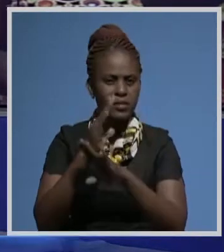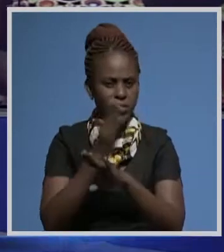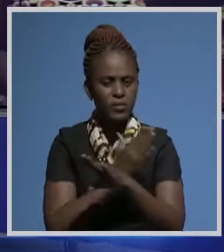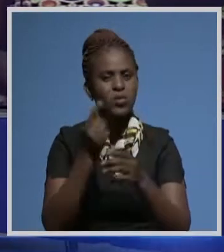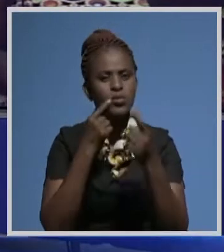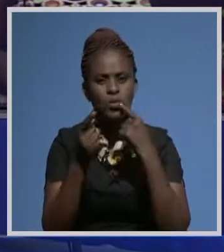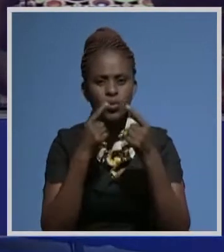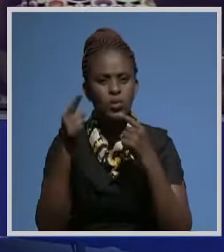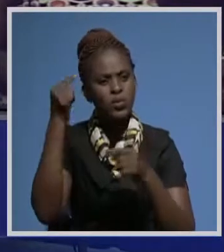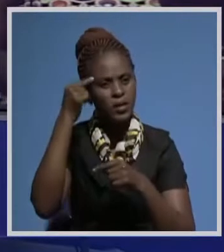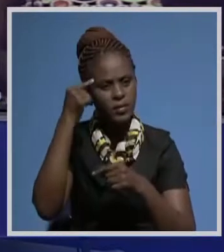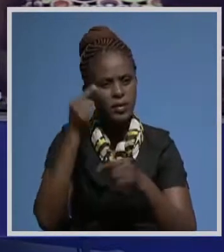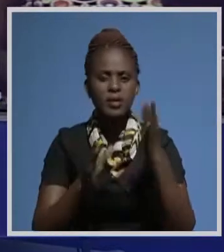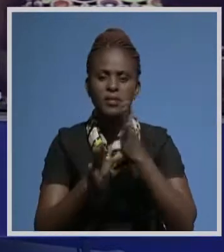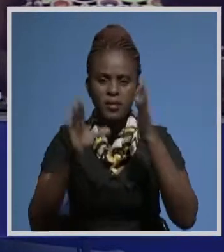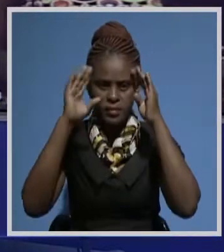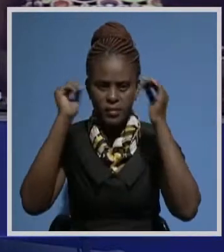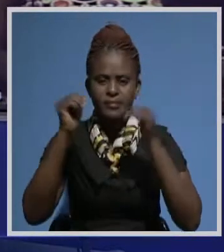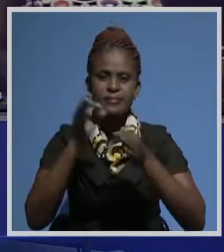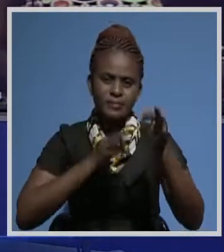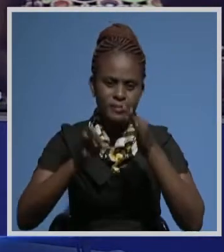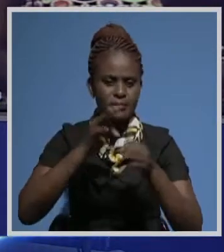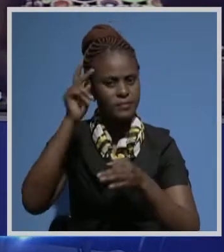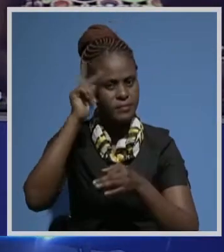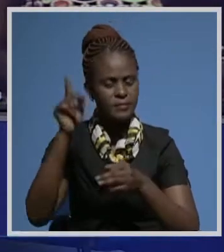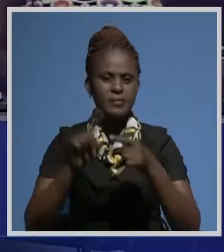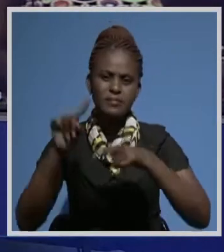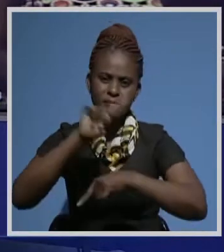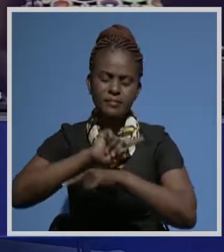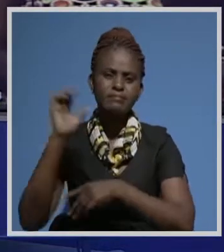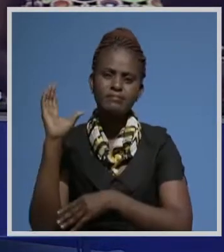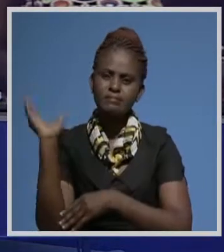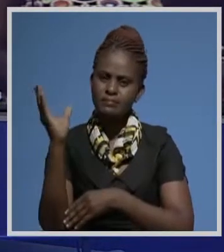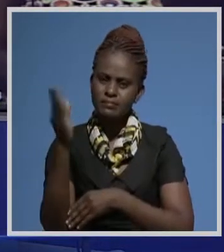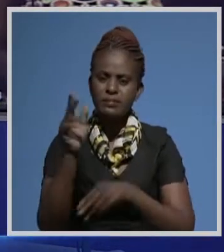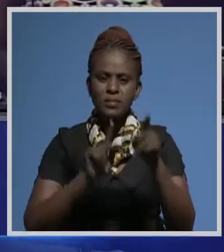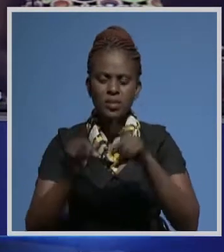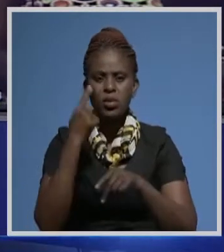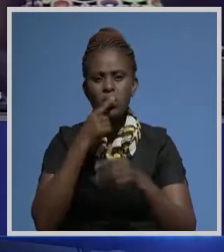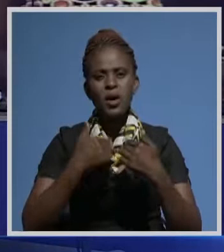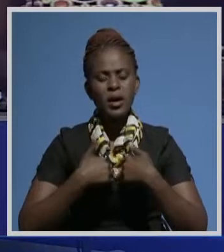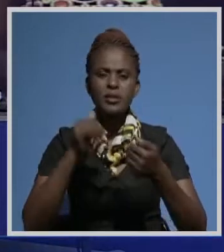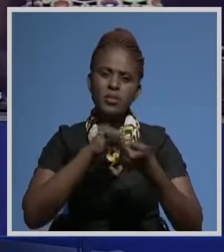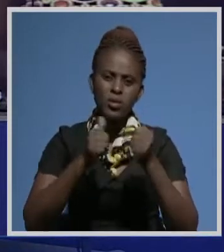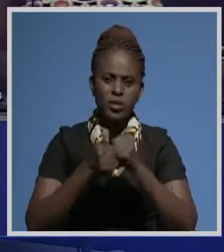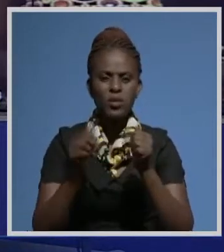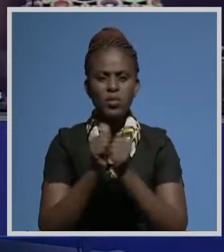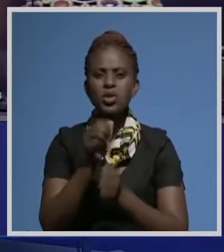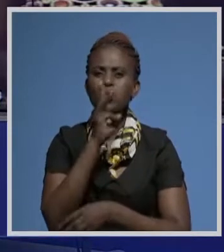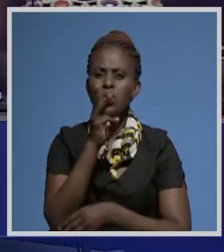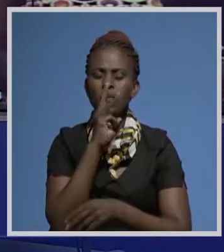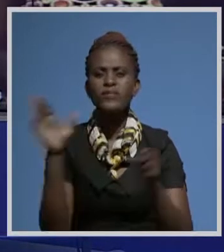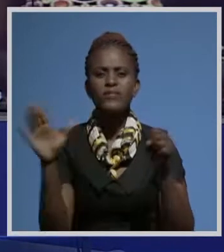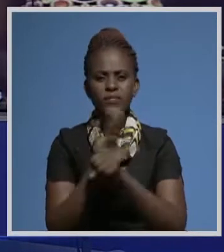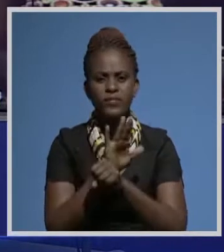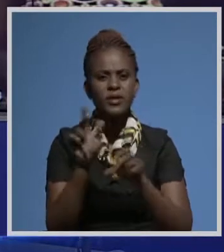shares. The Vice President has said this in Kitwe today when she addressed flood victims and members of Luyando community whose houses were